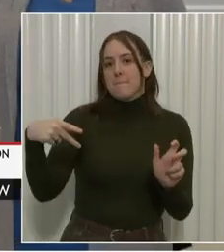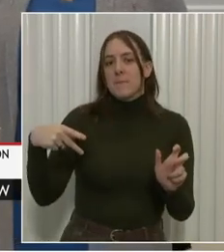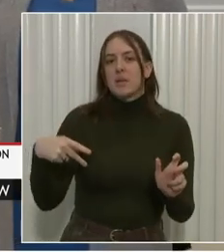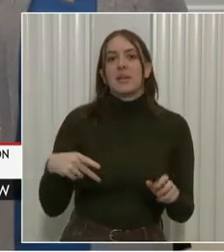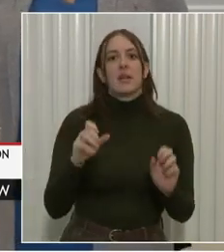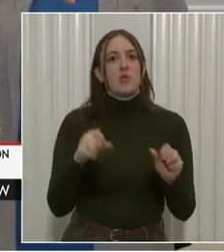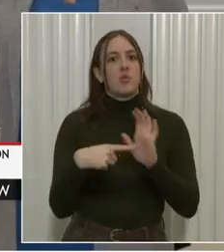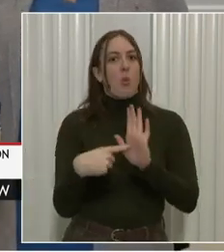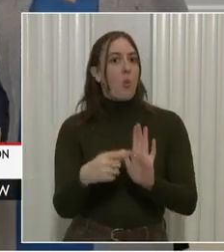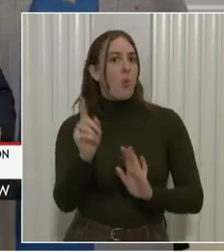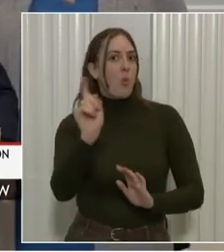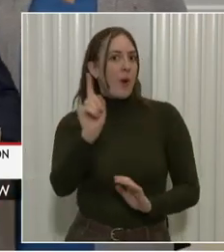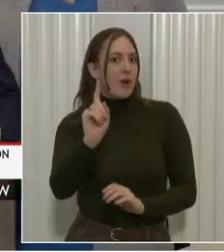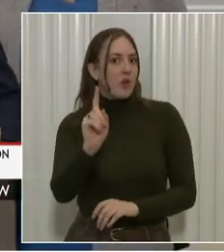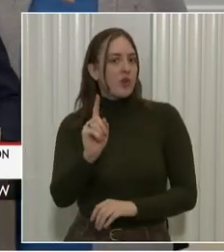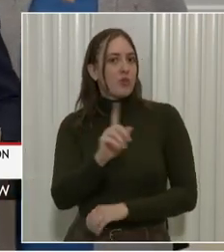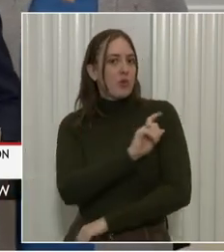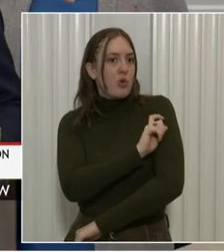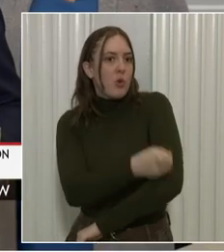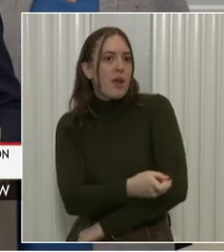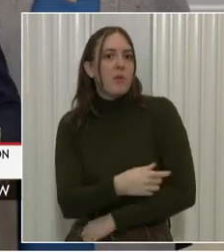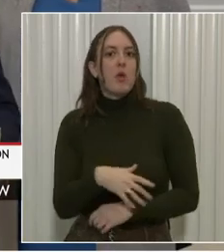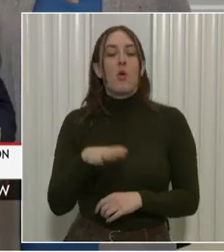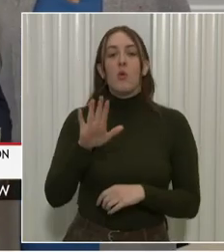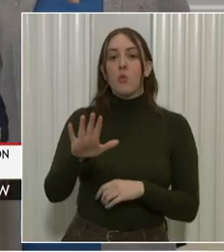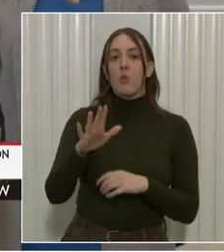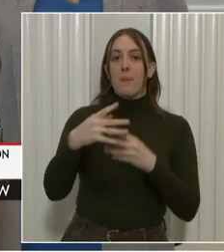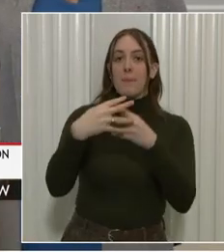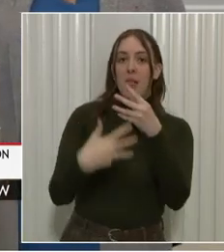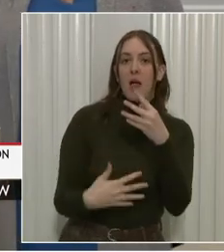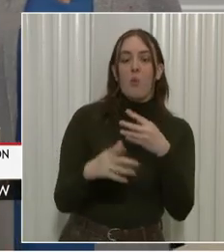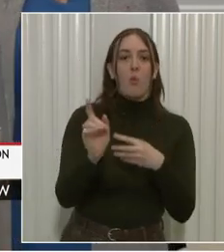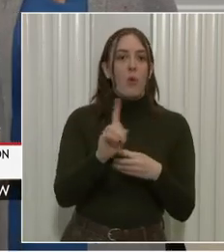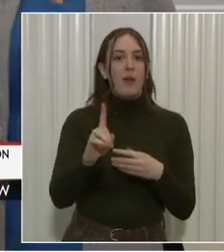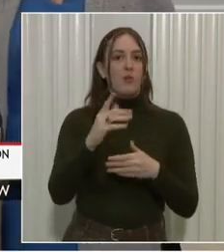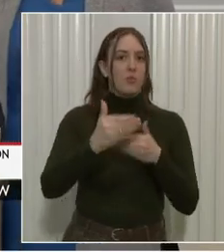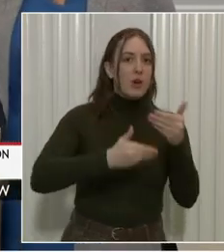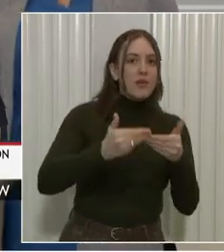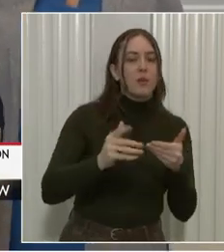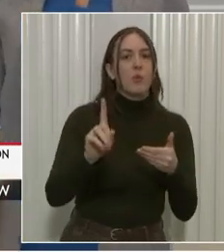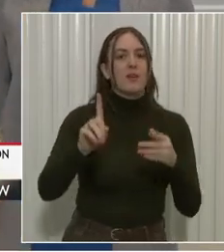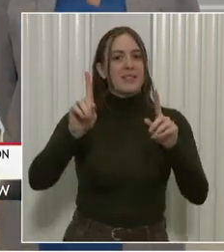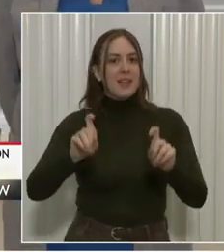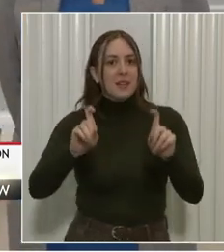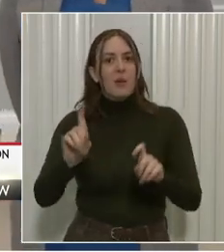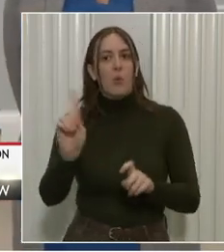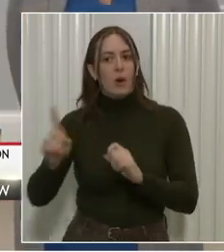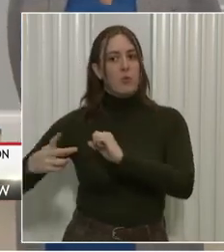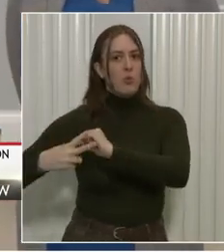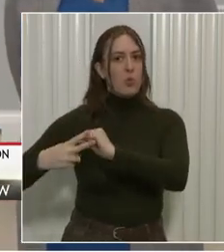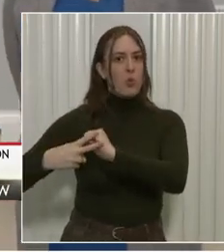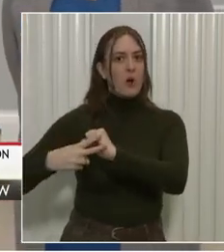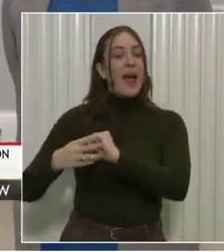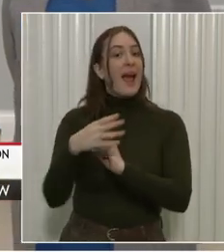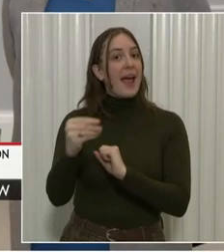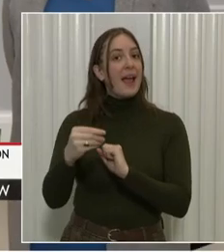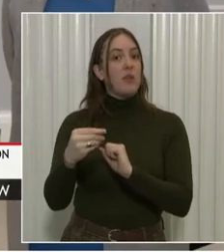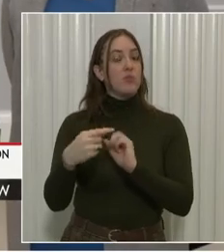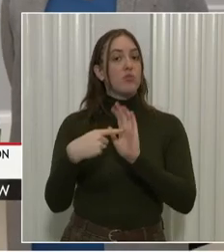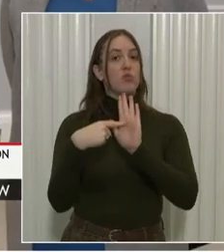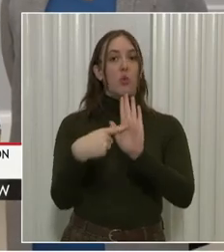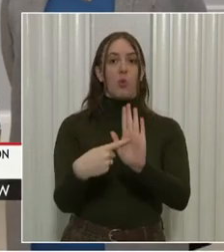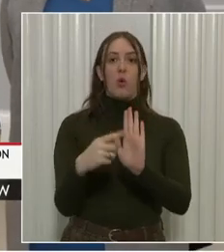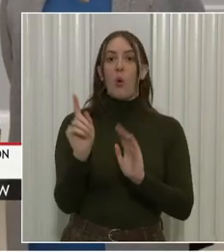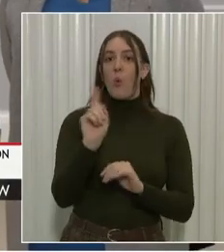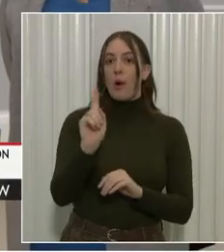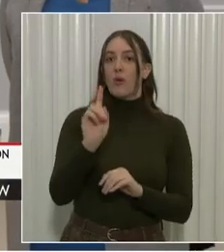donated. It shows when your blood is being processed, tested, stored. And the very last item that they share with you is a notification where your